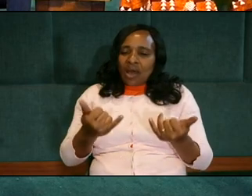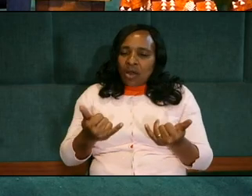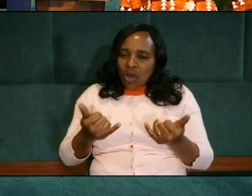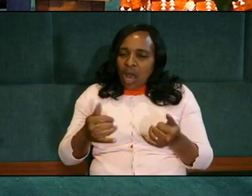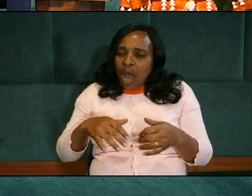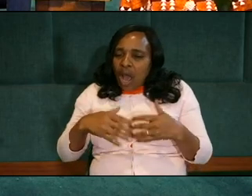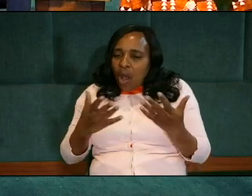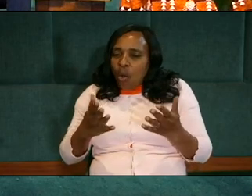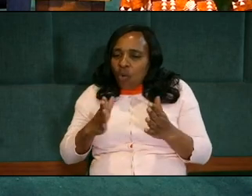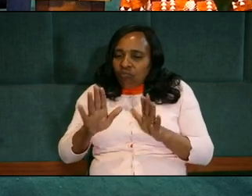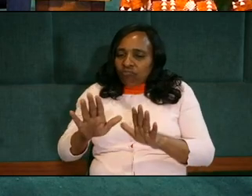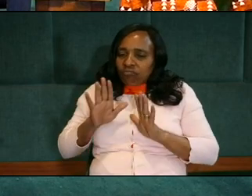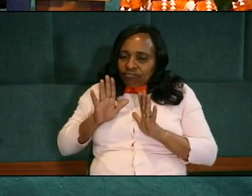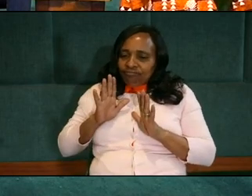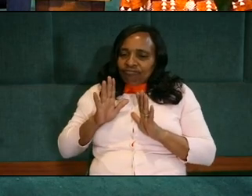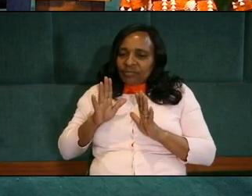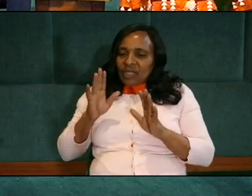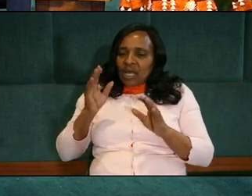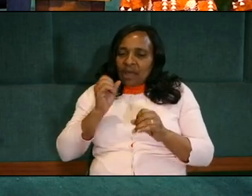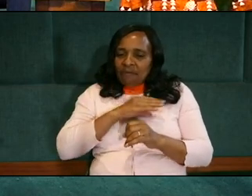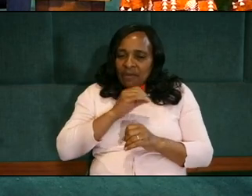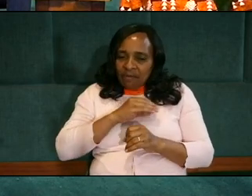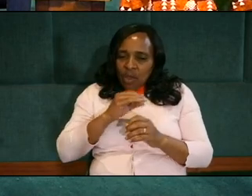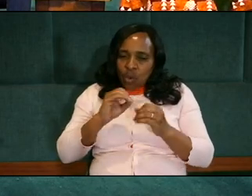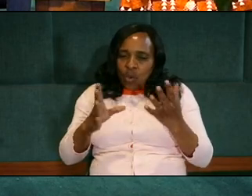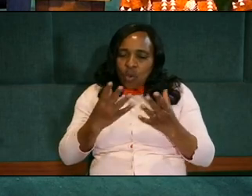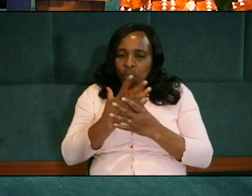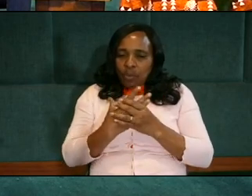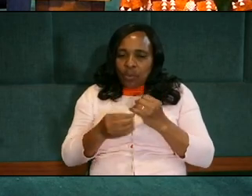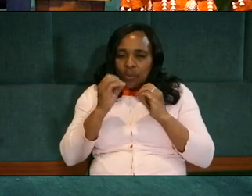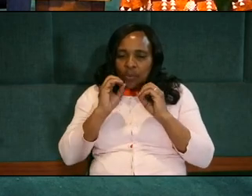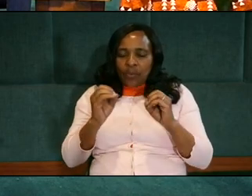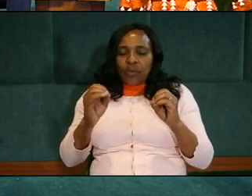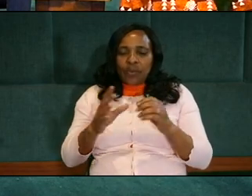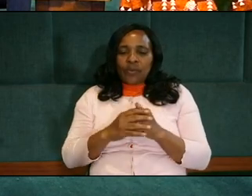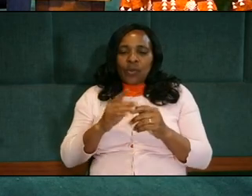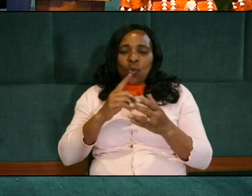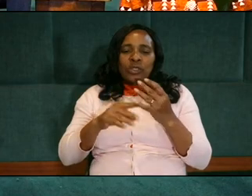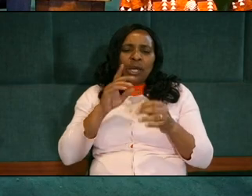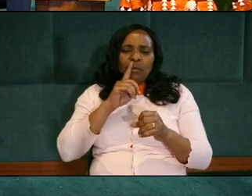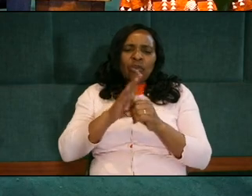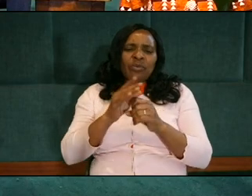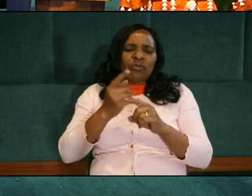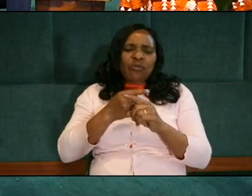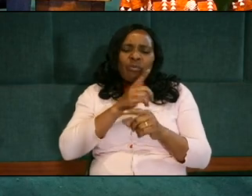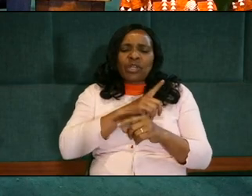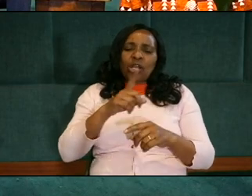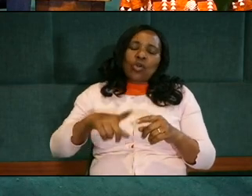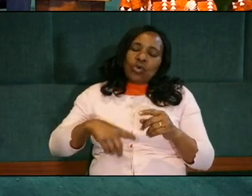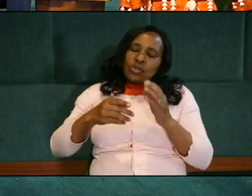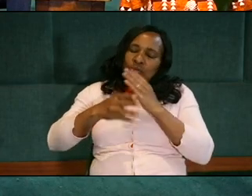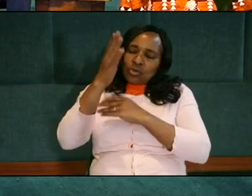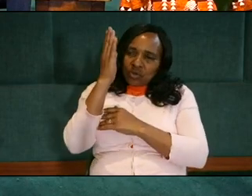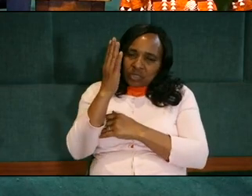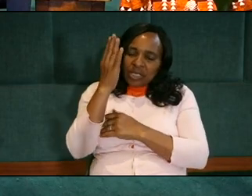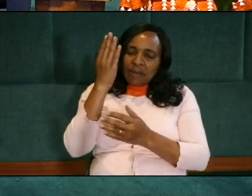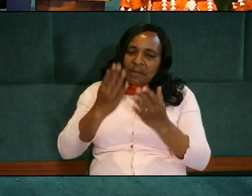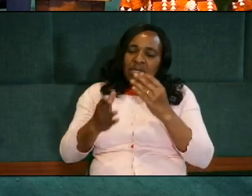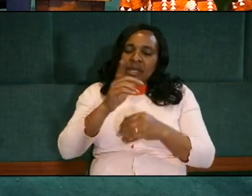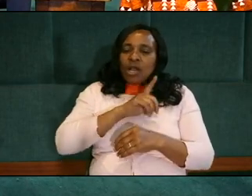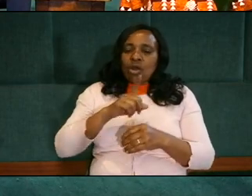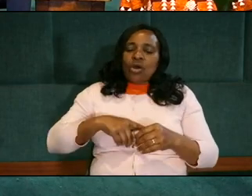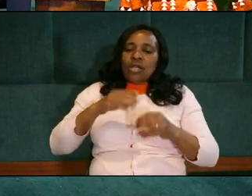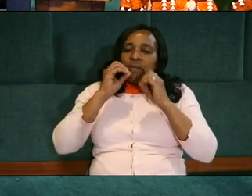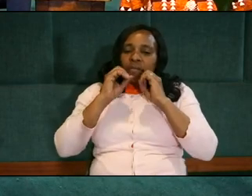you. Do not be afraid. Do not be discouraged. Amen. What a promise from our Lord. And may the Lord bless you all.